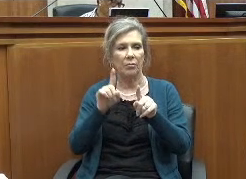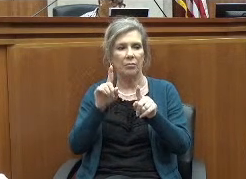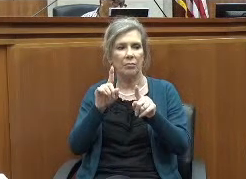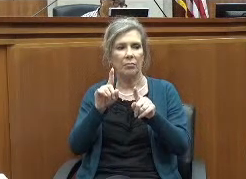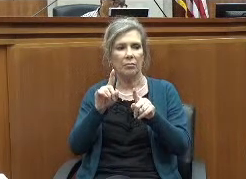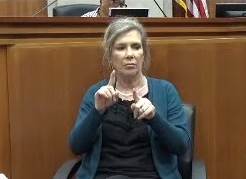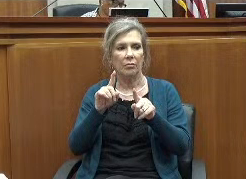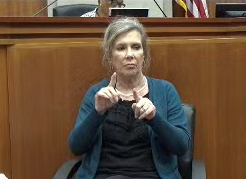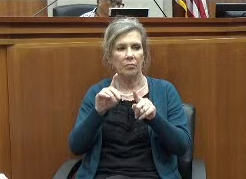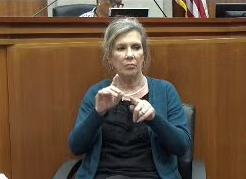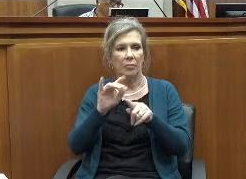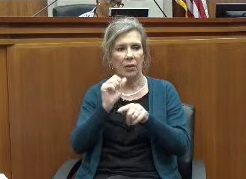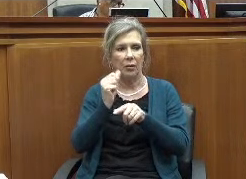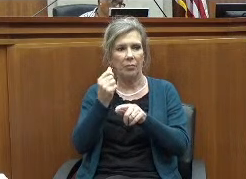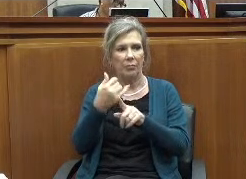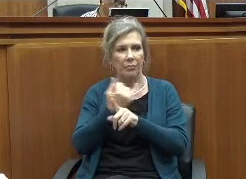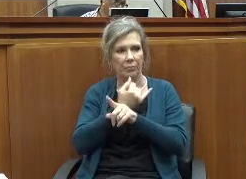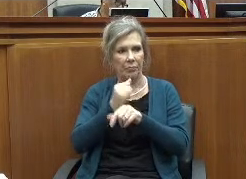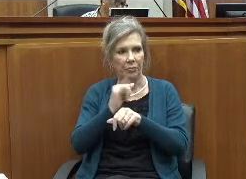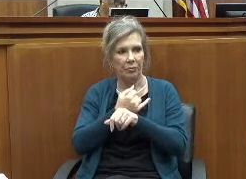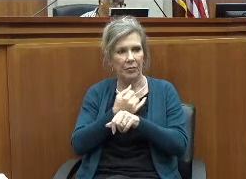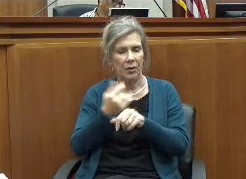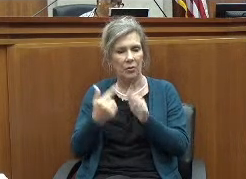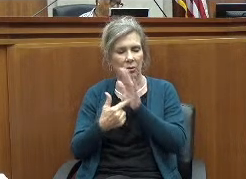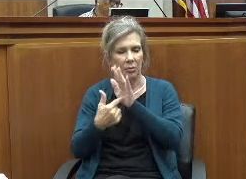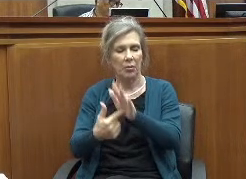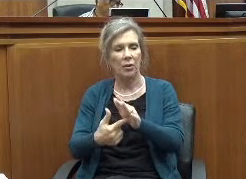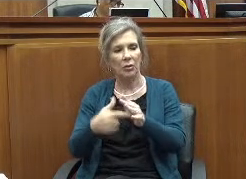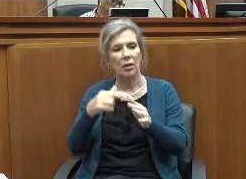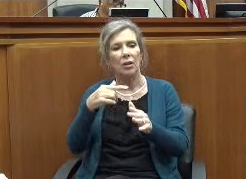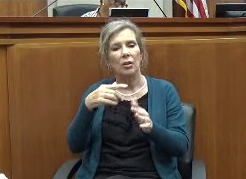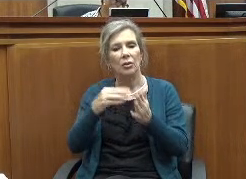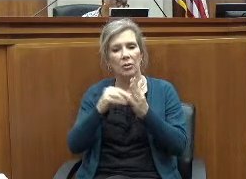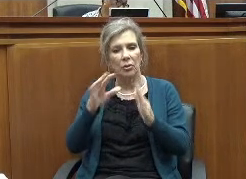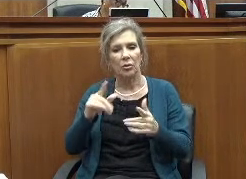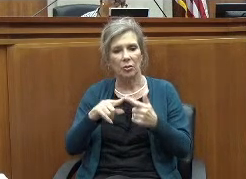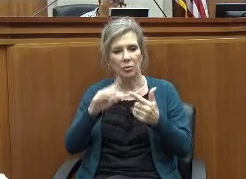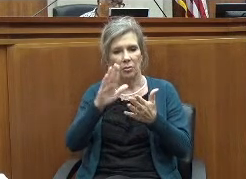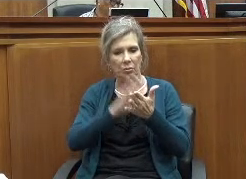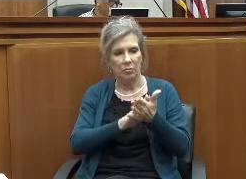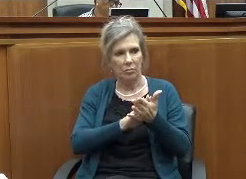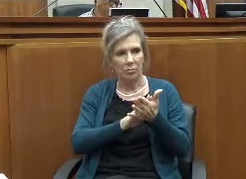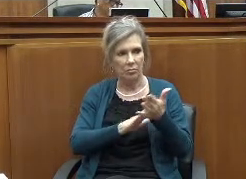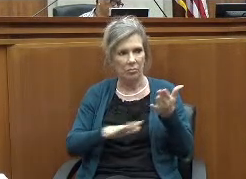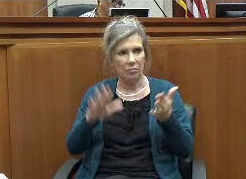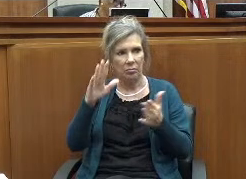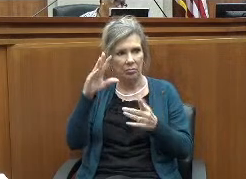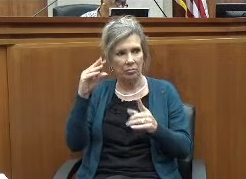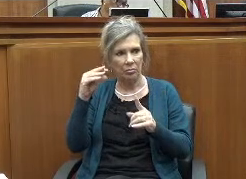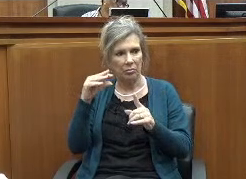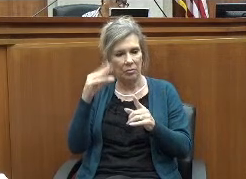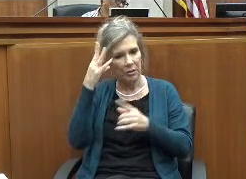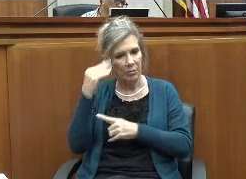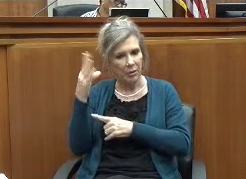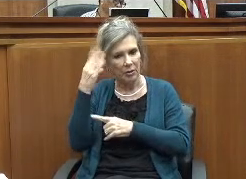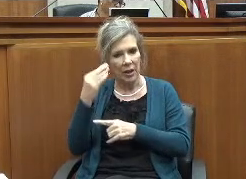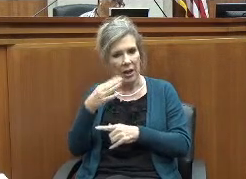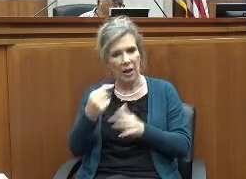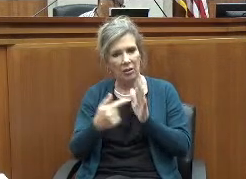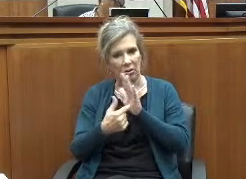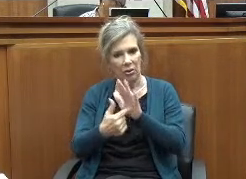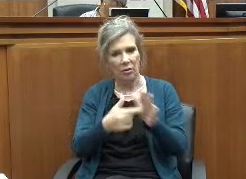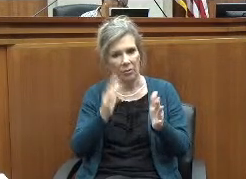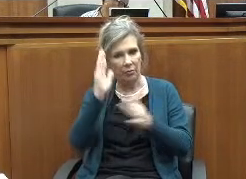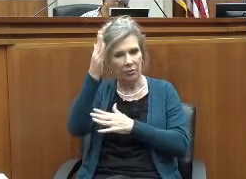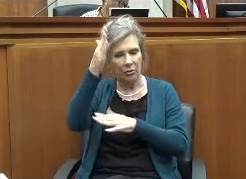opportunities that expose students to post-secondary experiences and guide them to informed decisions about their futures beyond high school.